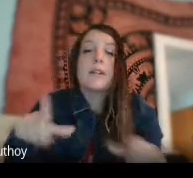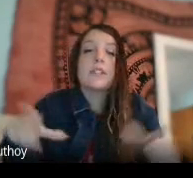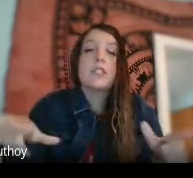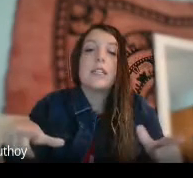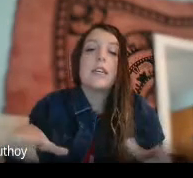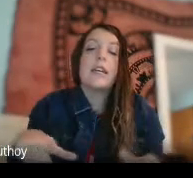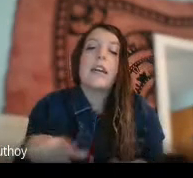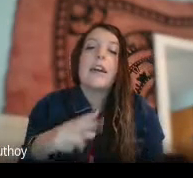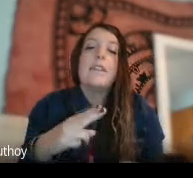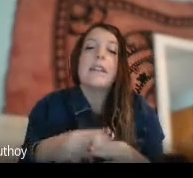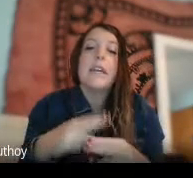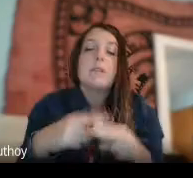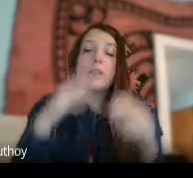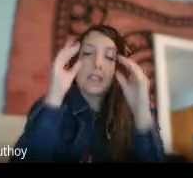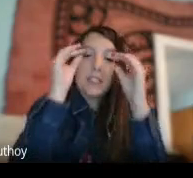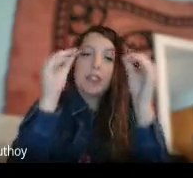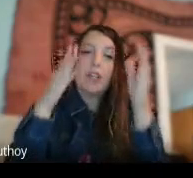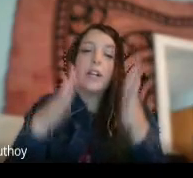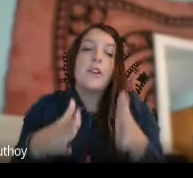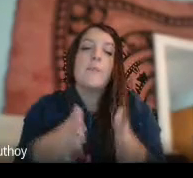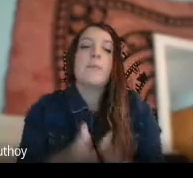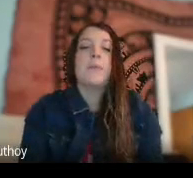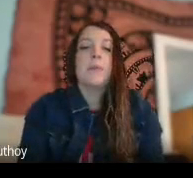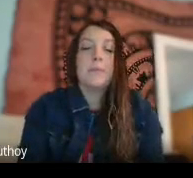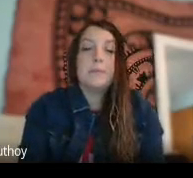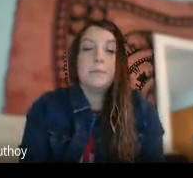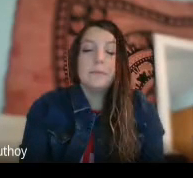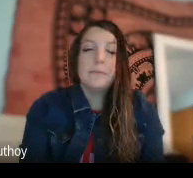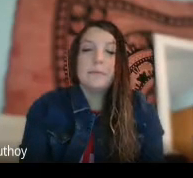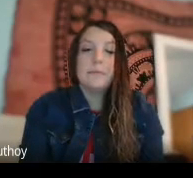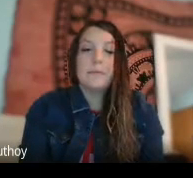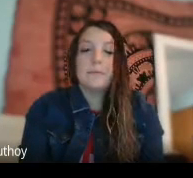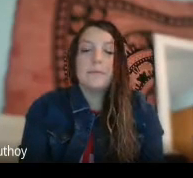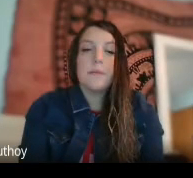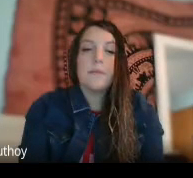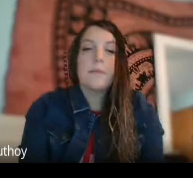sign language, and the name of your teacher.